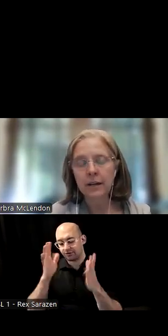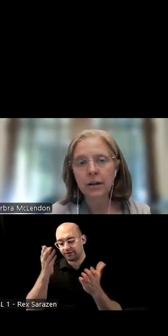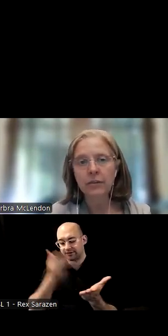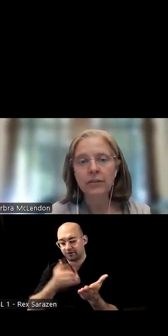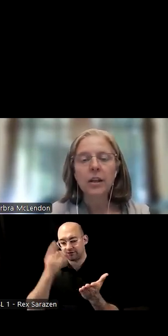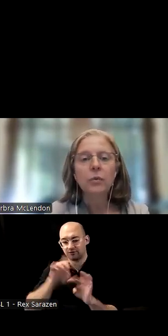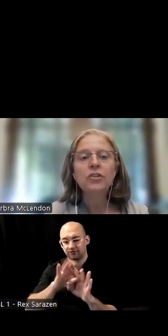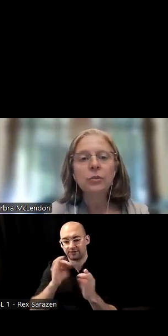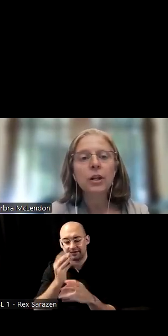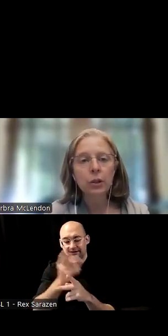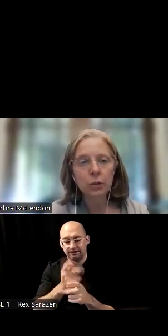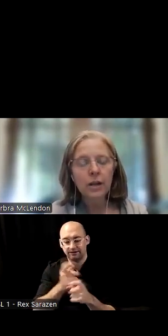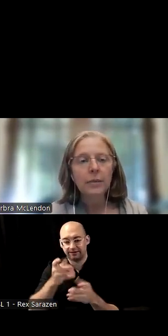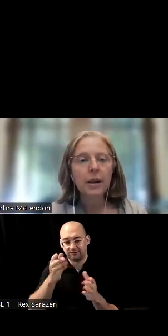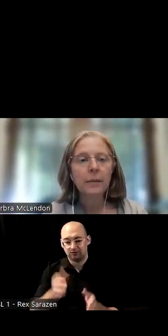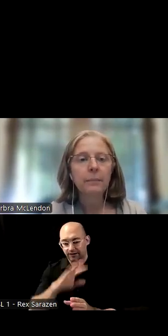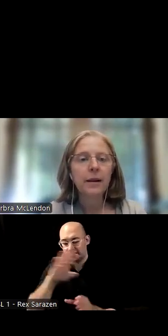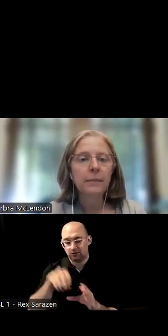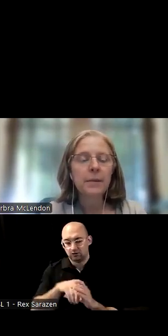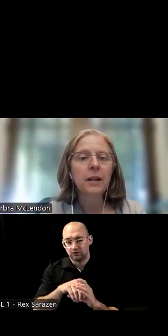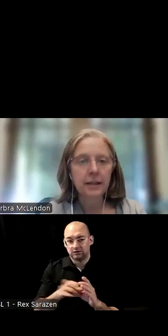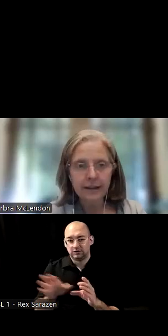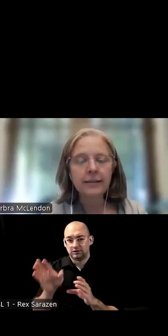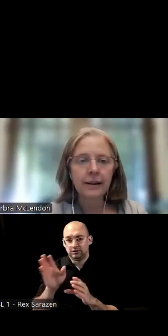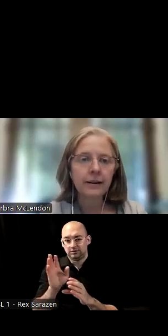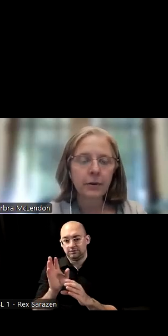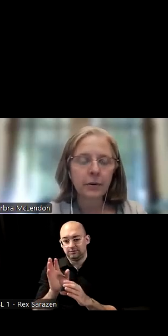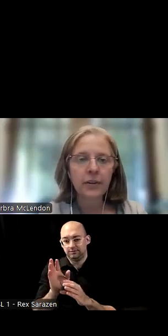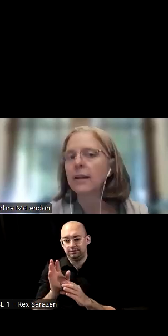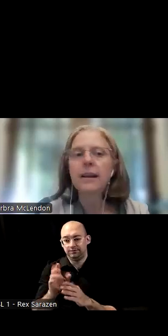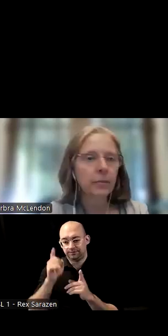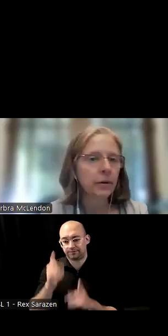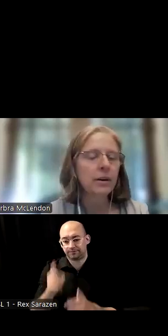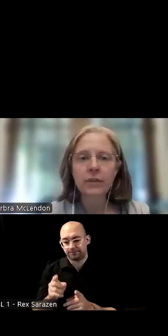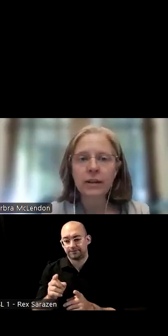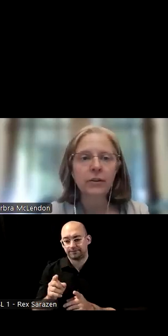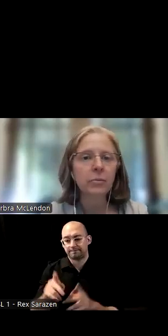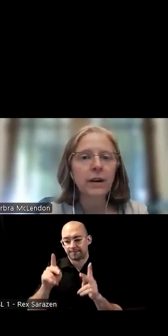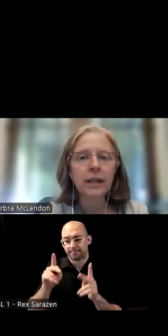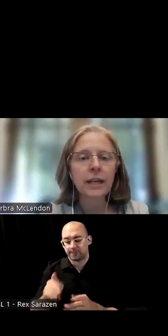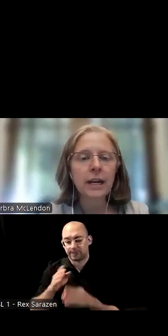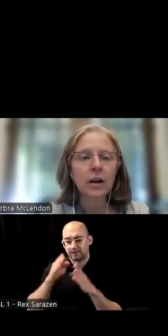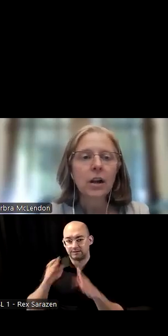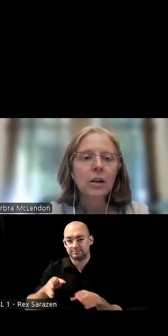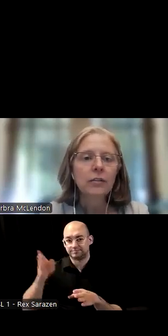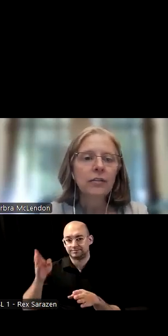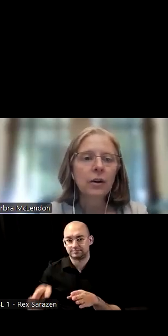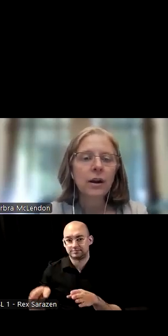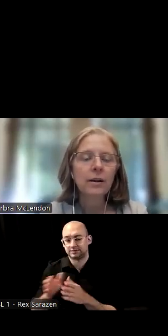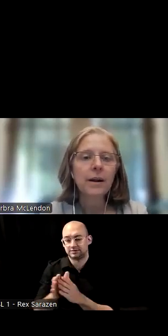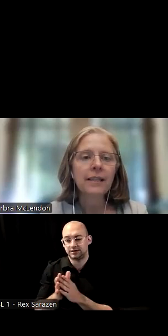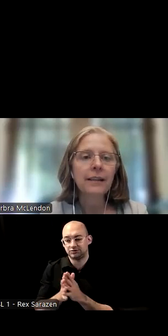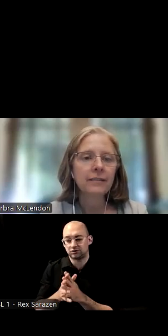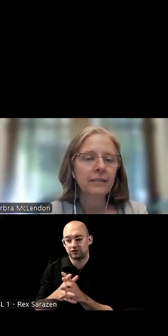family caregivers, which do include people like a designated person, a neighbor, a friend who's providing care.